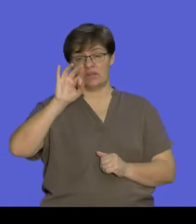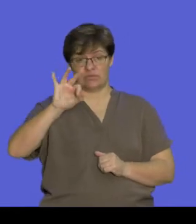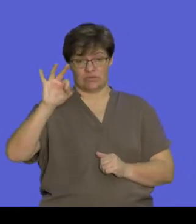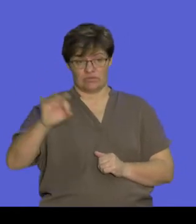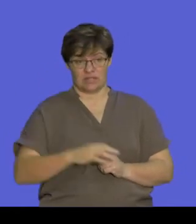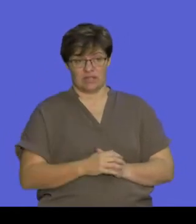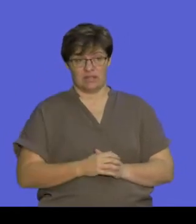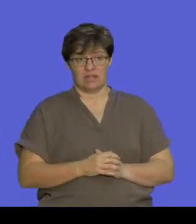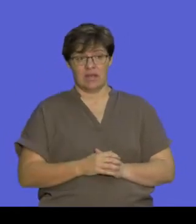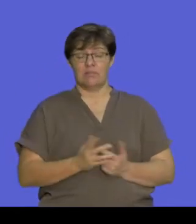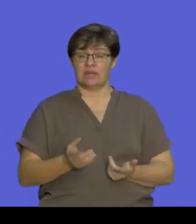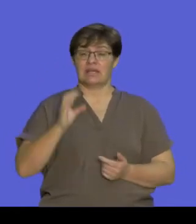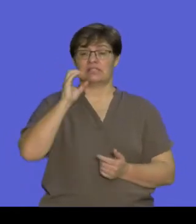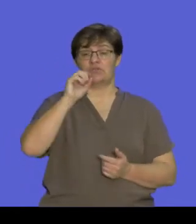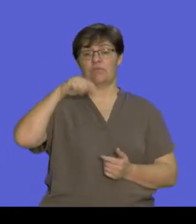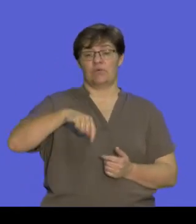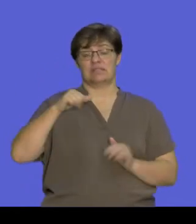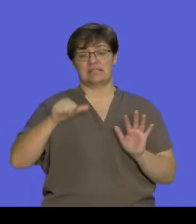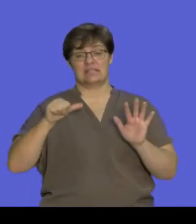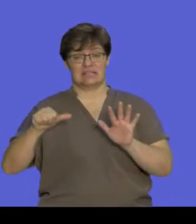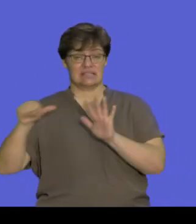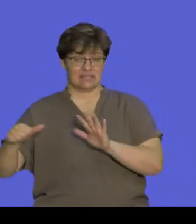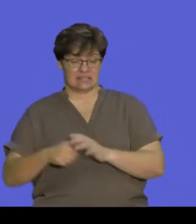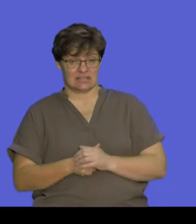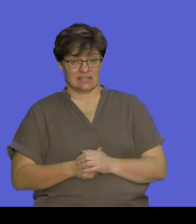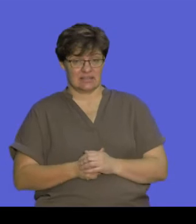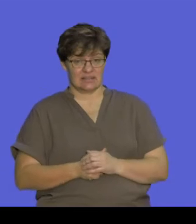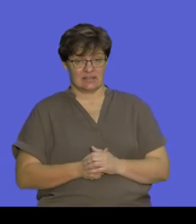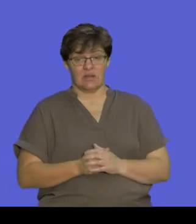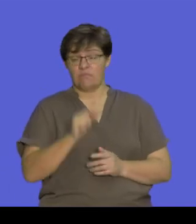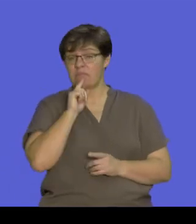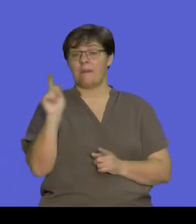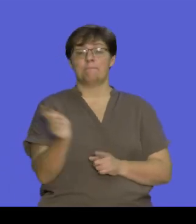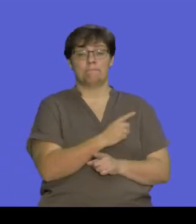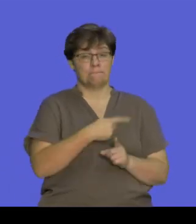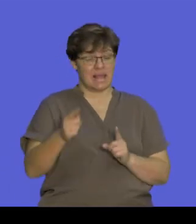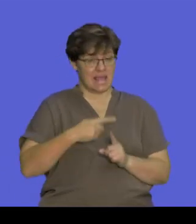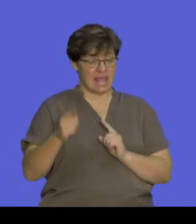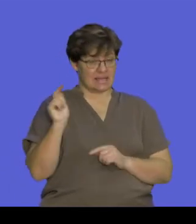sunny, 0.666. We recognize she's going to play tennis